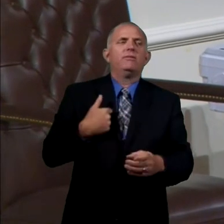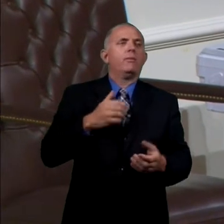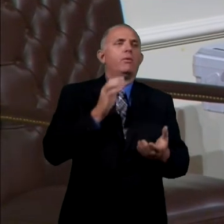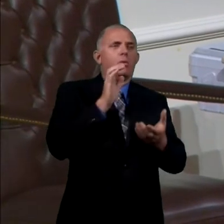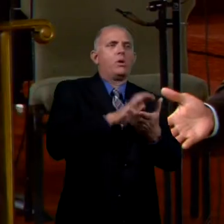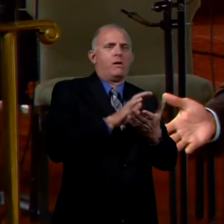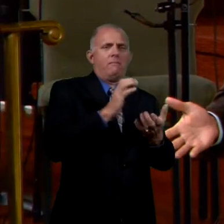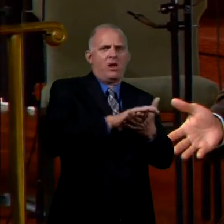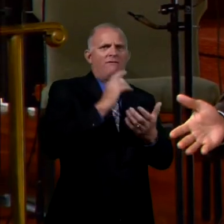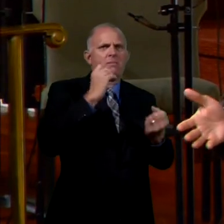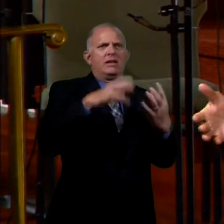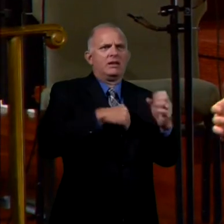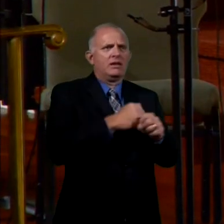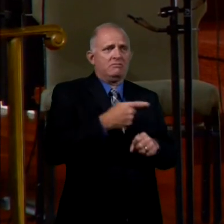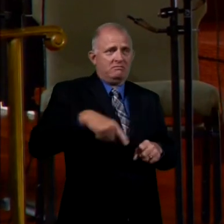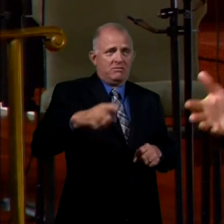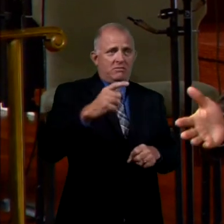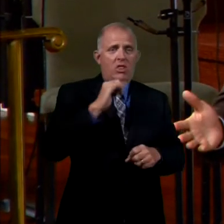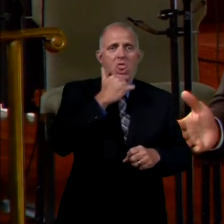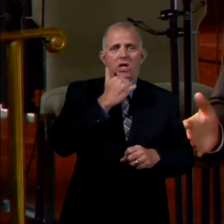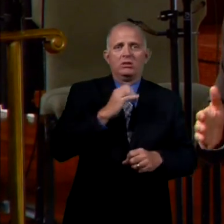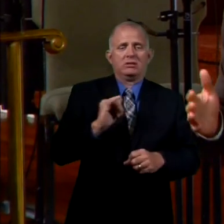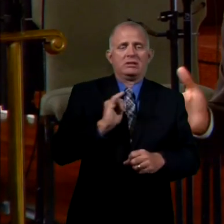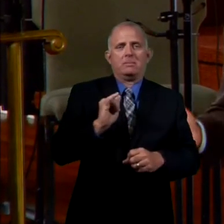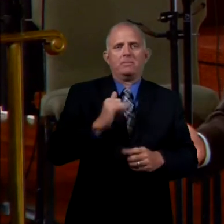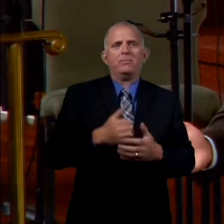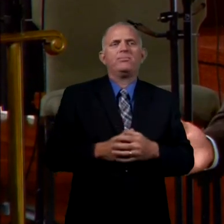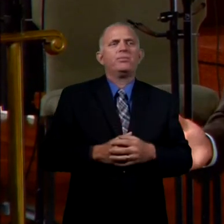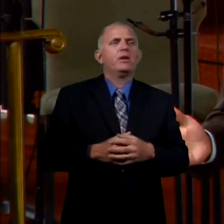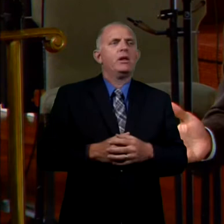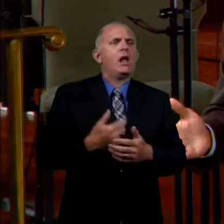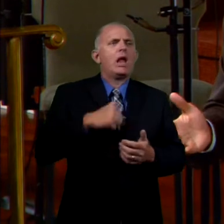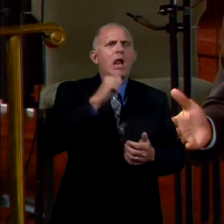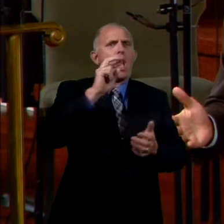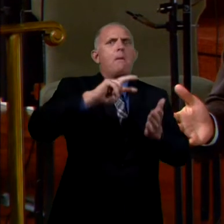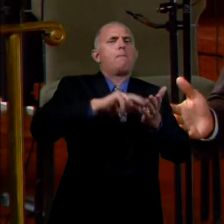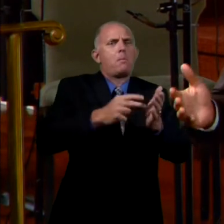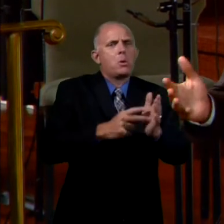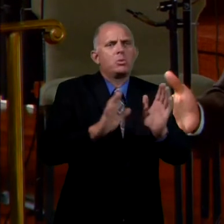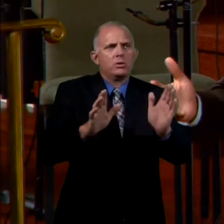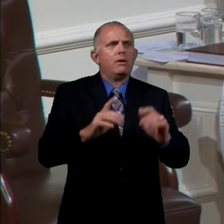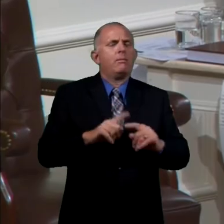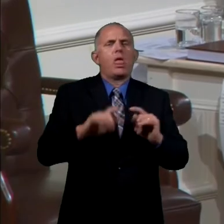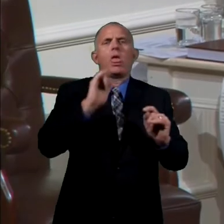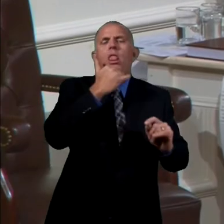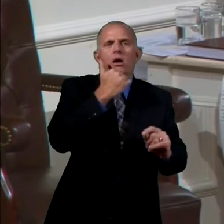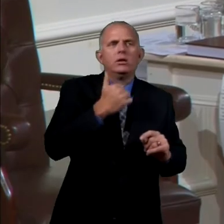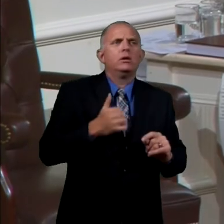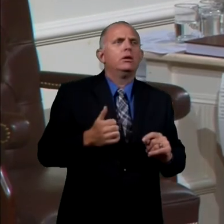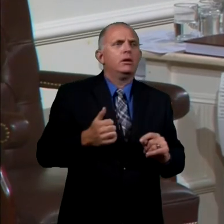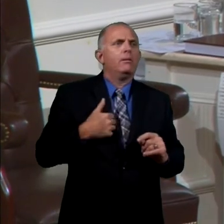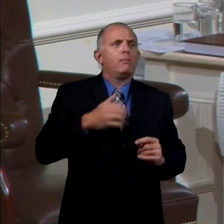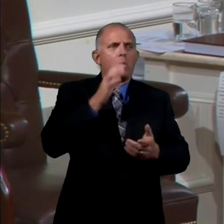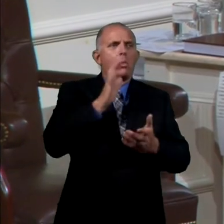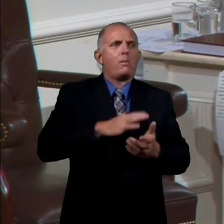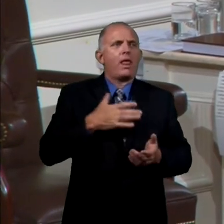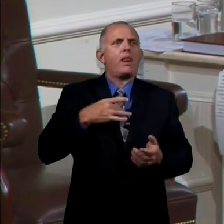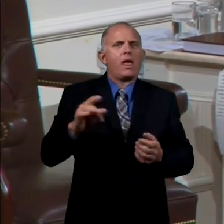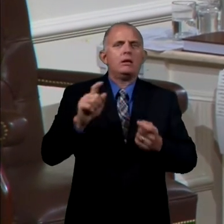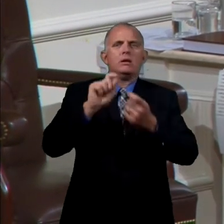made this mistake. And I do it unintentionally. But ladies like to give details when they